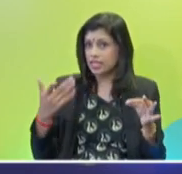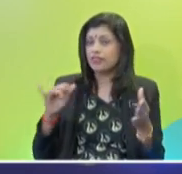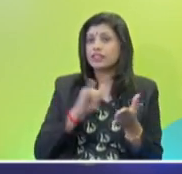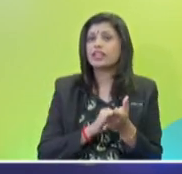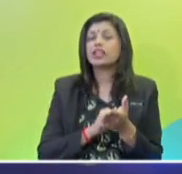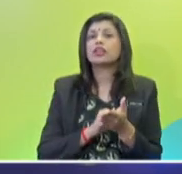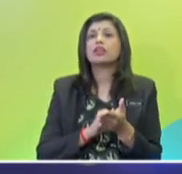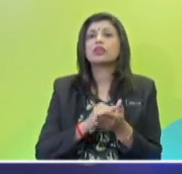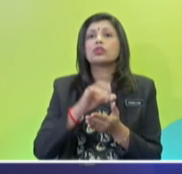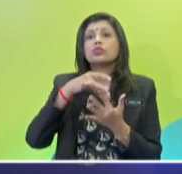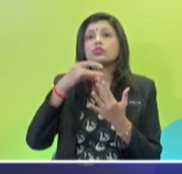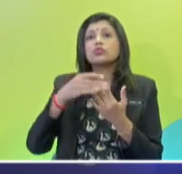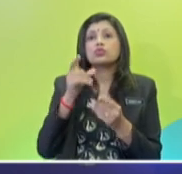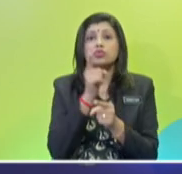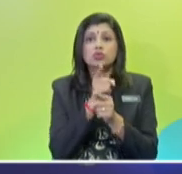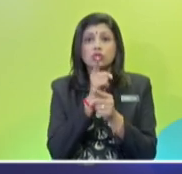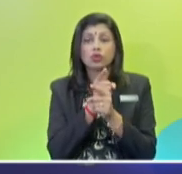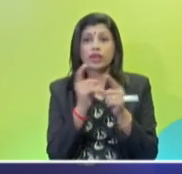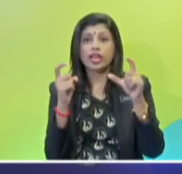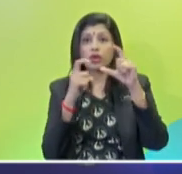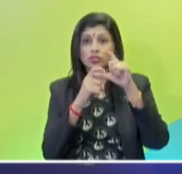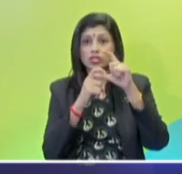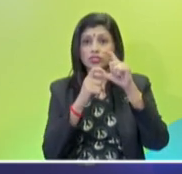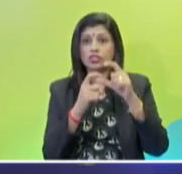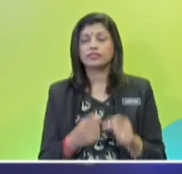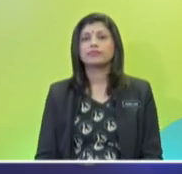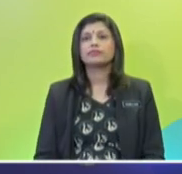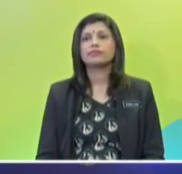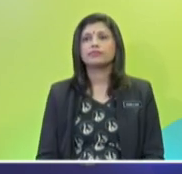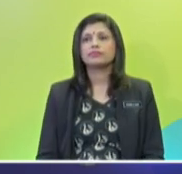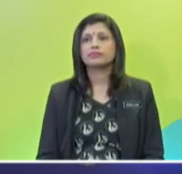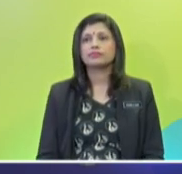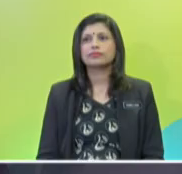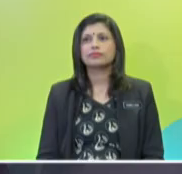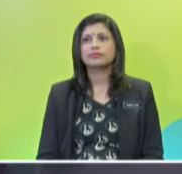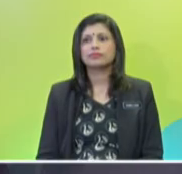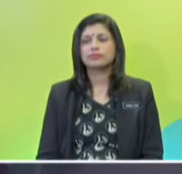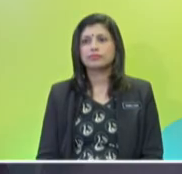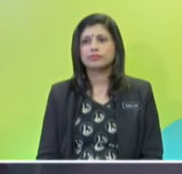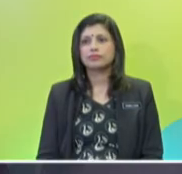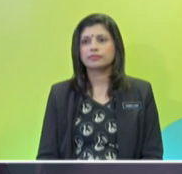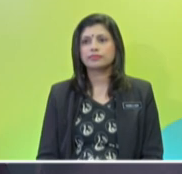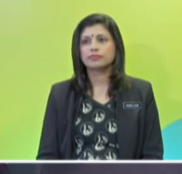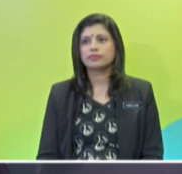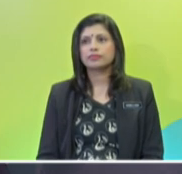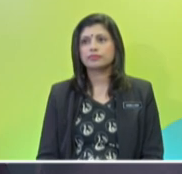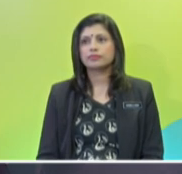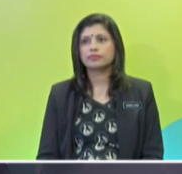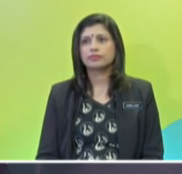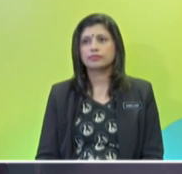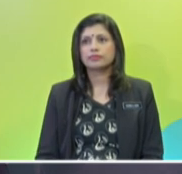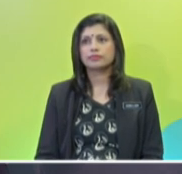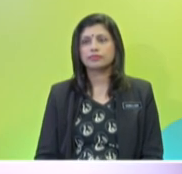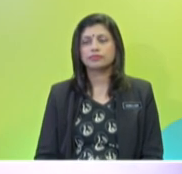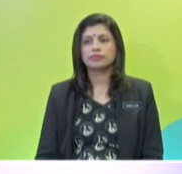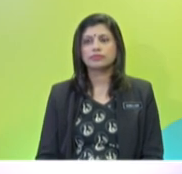conjunction. Okay. So, who's going to do the first one? Boys team. Okay, Akif or Amir? Who would like to help? Akif will do the first one,